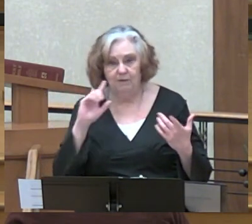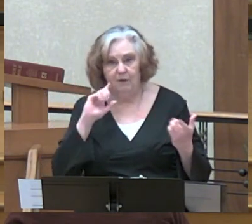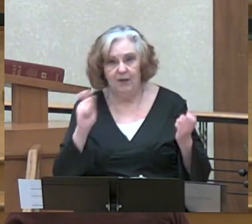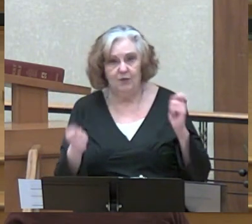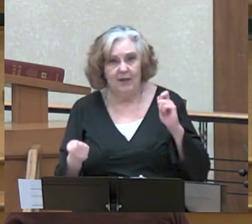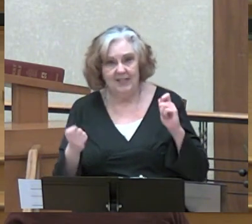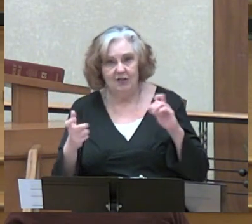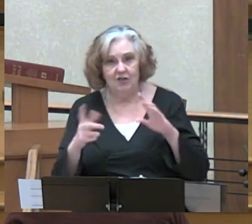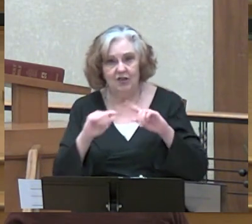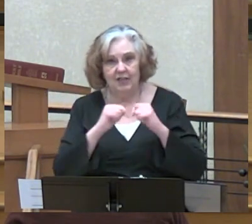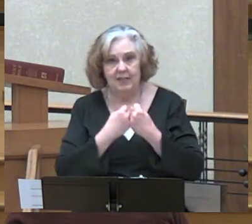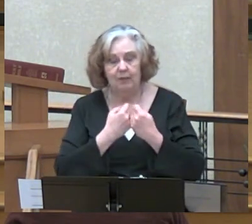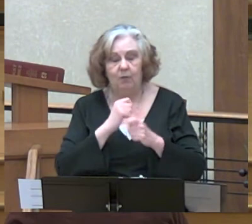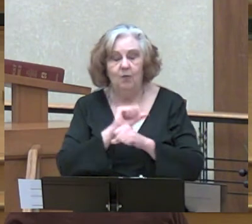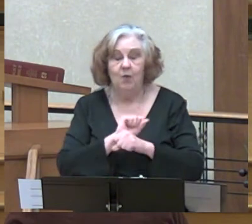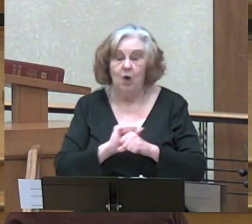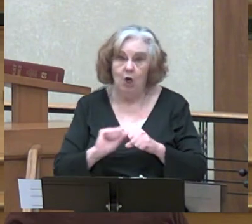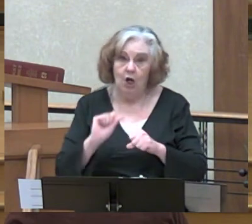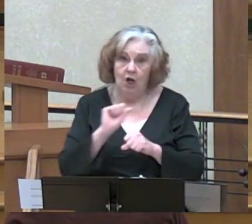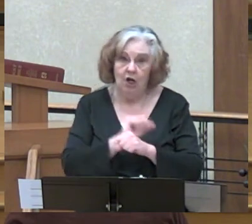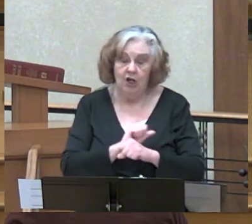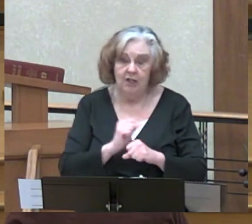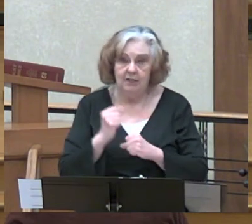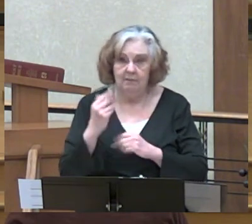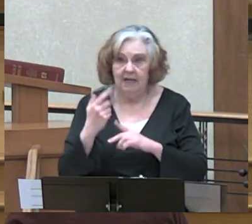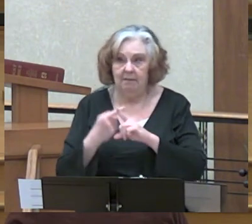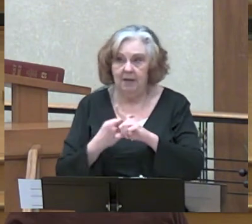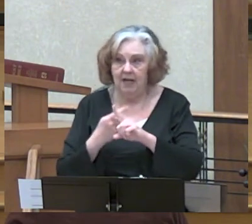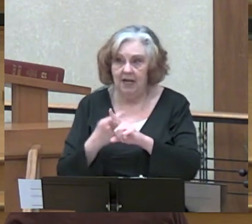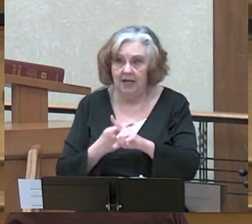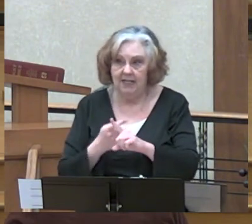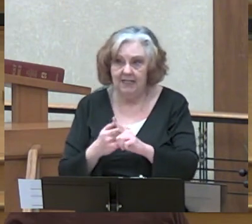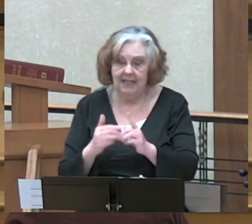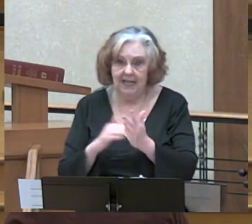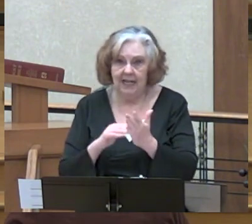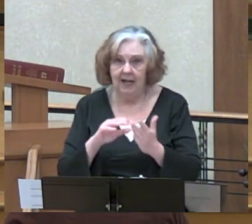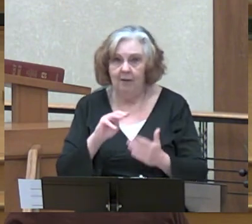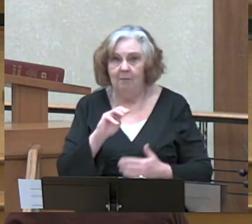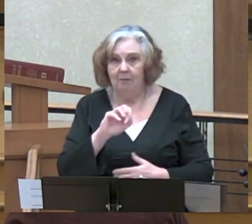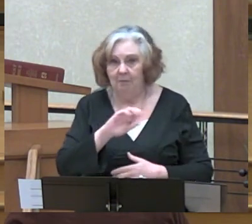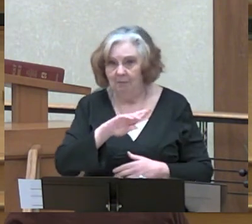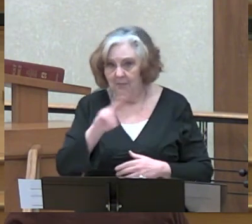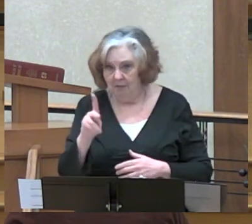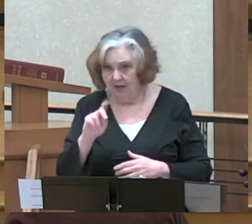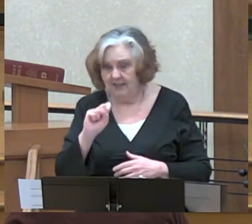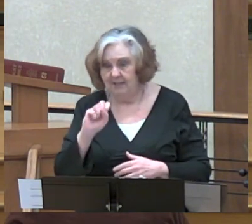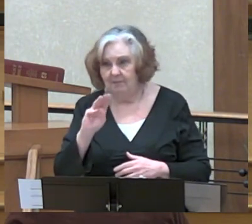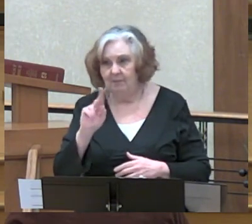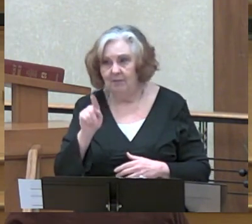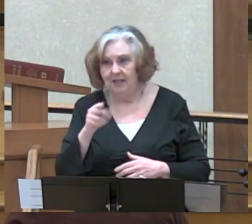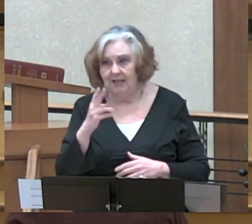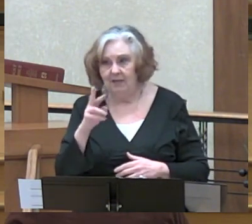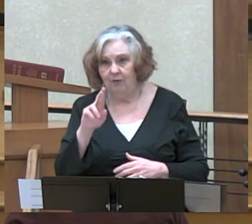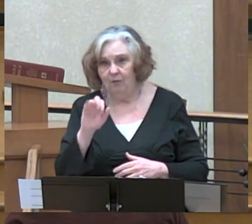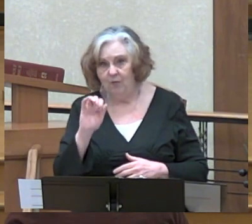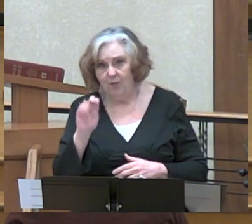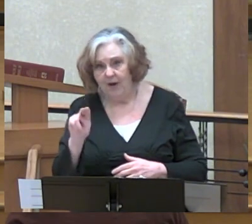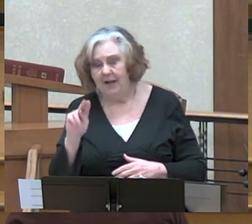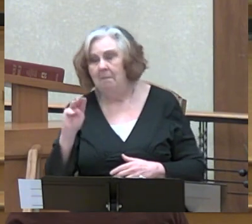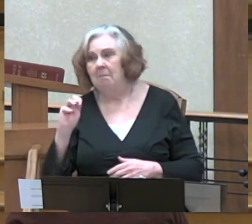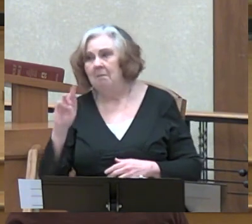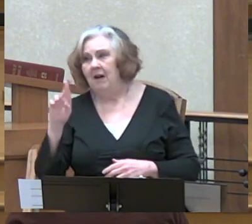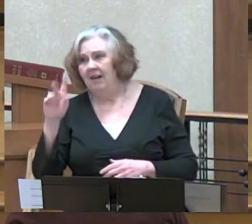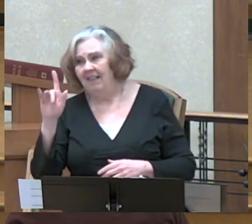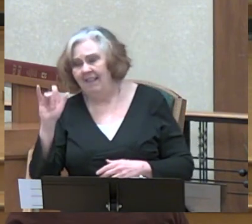that has also worked so tirelessly in these many months. Again, Mark Smith, Ryan Ledebour, Marla Shores, Jim